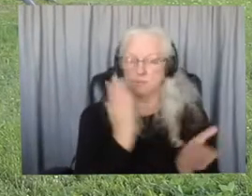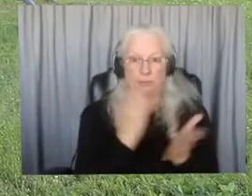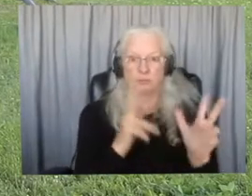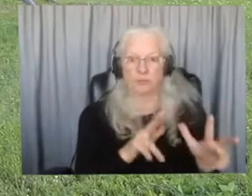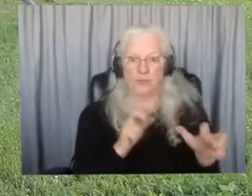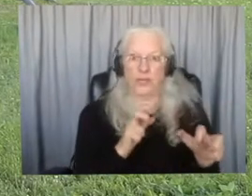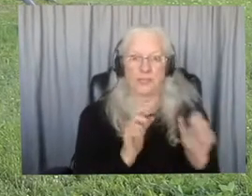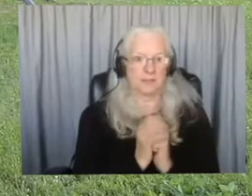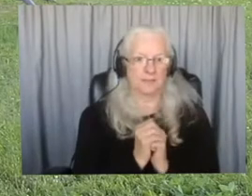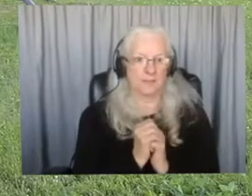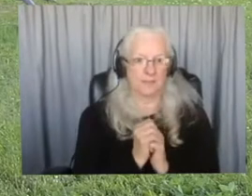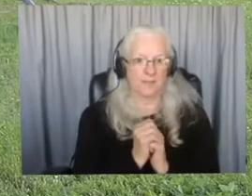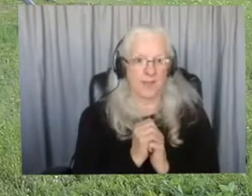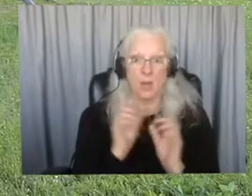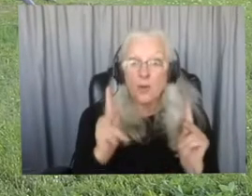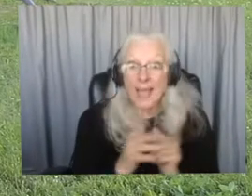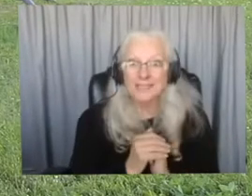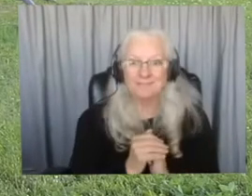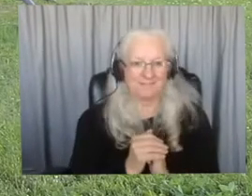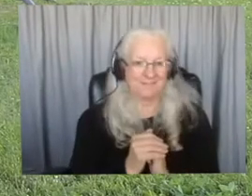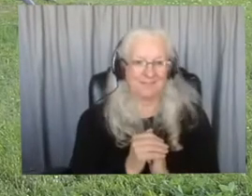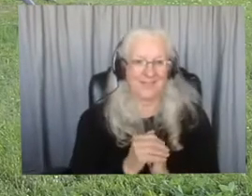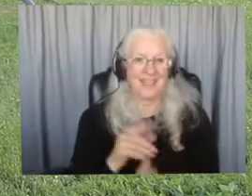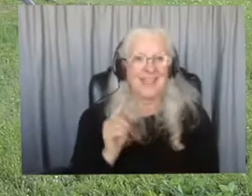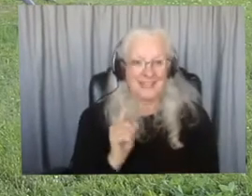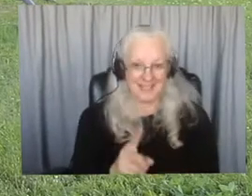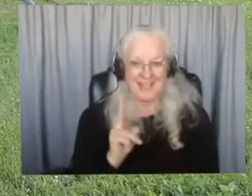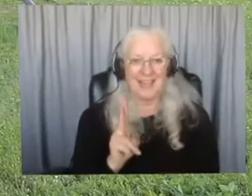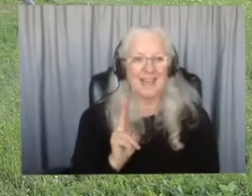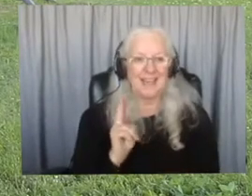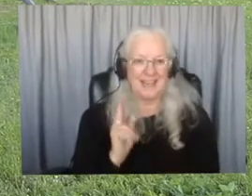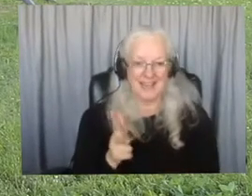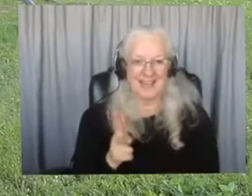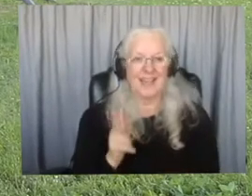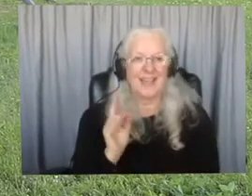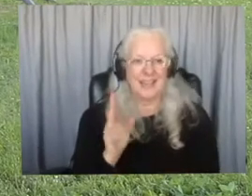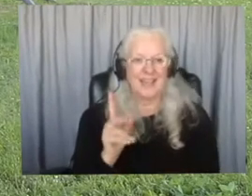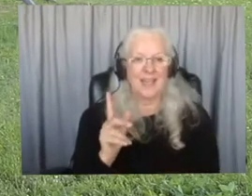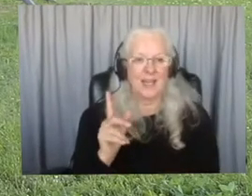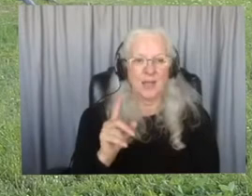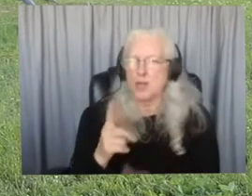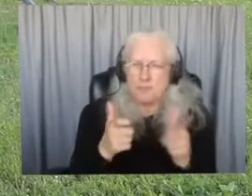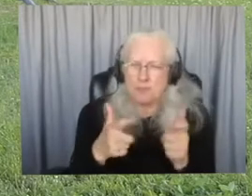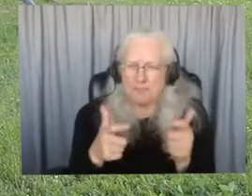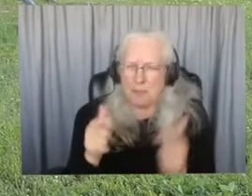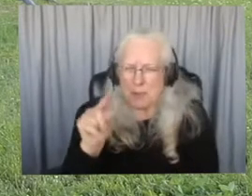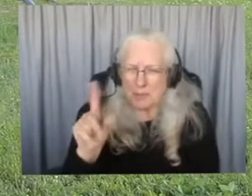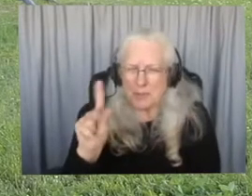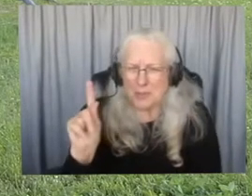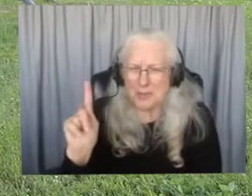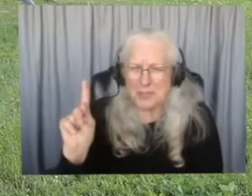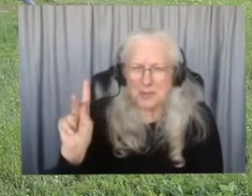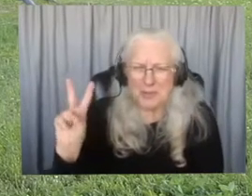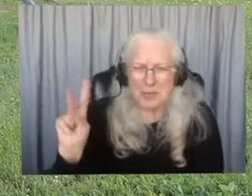Okay? One, two, three, go. Super speed. One, two, one, two, one, two, one, two, one, two, one, two, one, two, one, two, fast, fast, fast. Go, go, go,